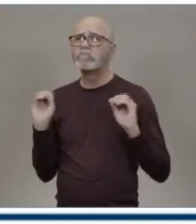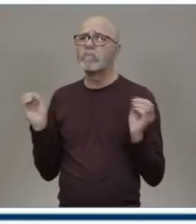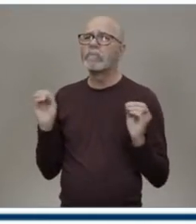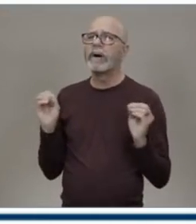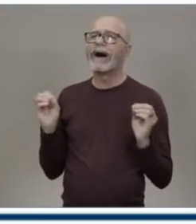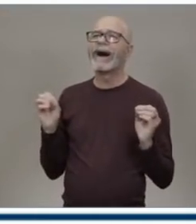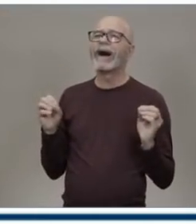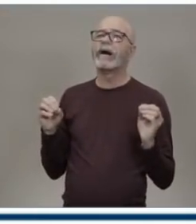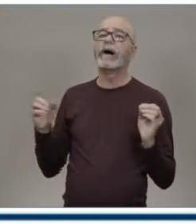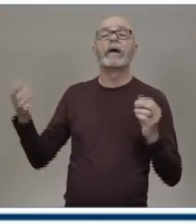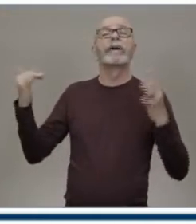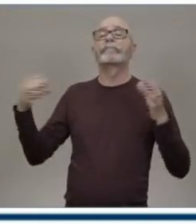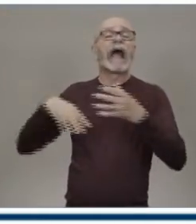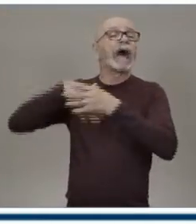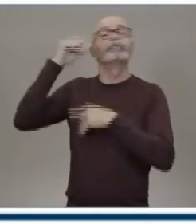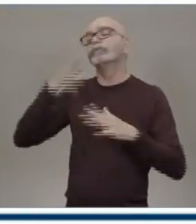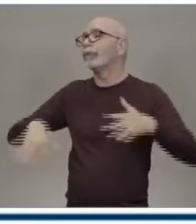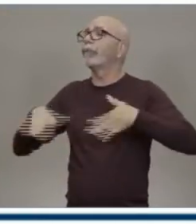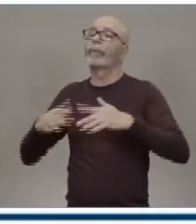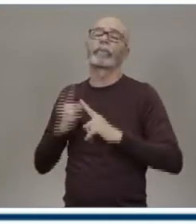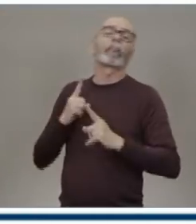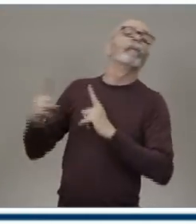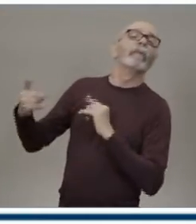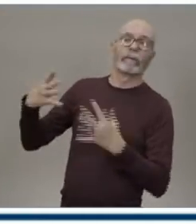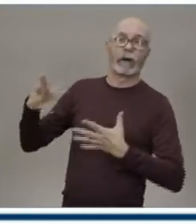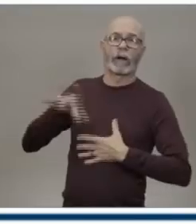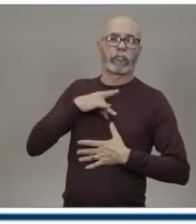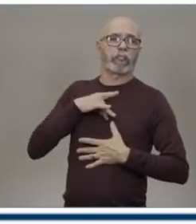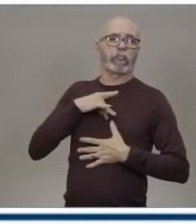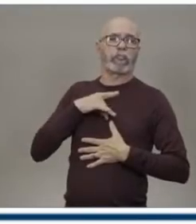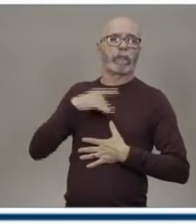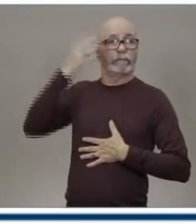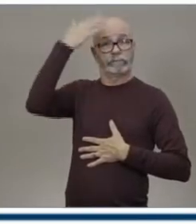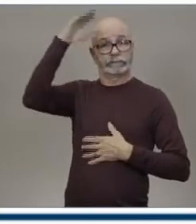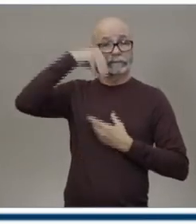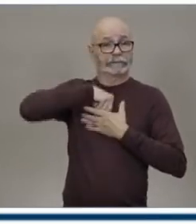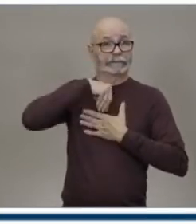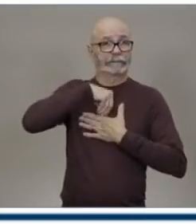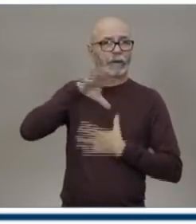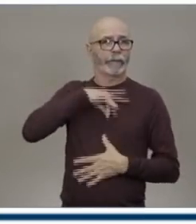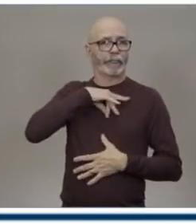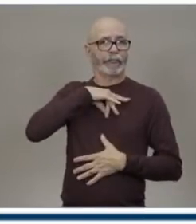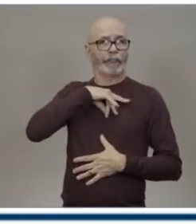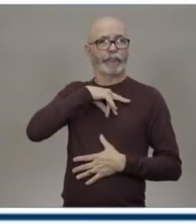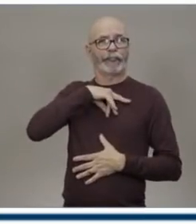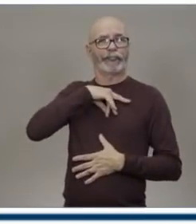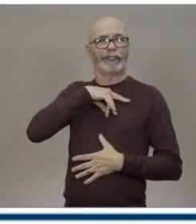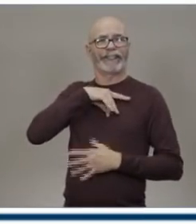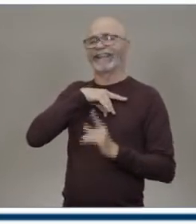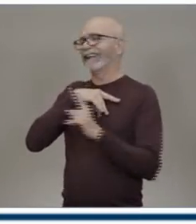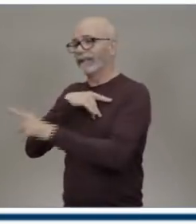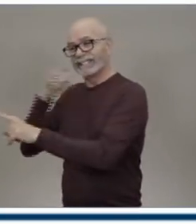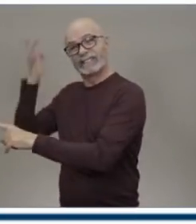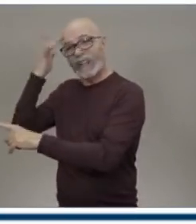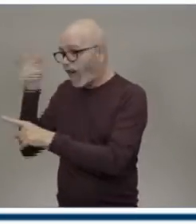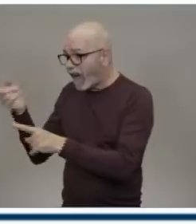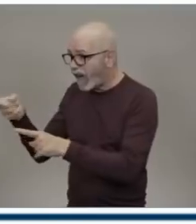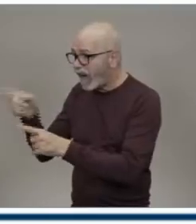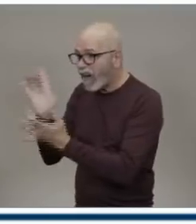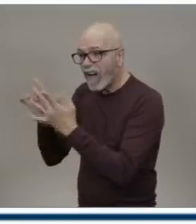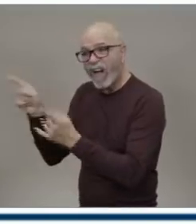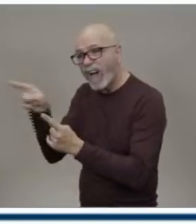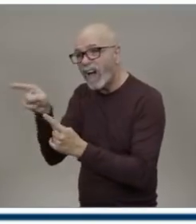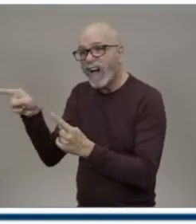and about during their so-called infectious period before they were identified as a contact and then identified as a case. So it's not that they've been doing